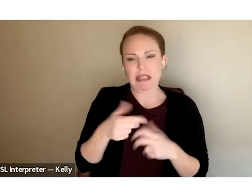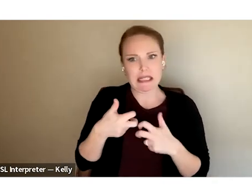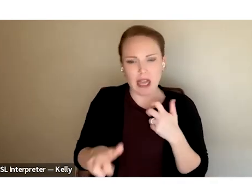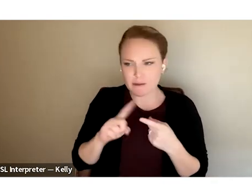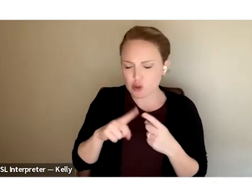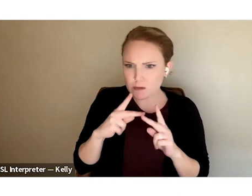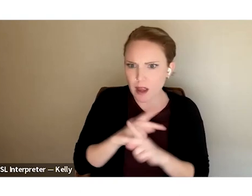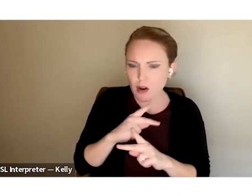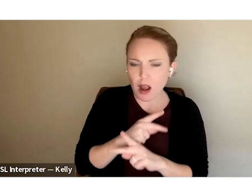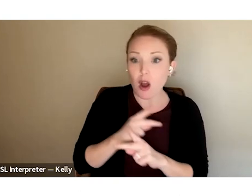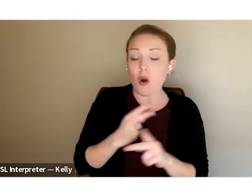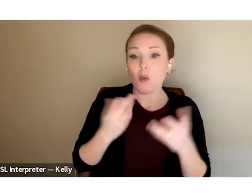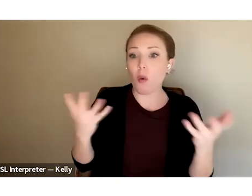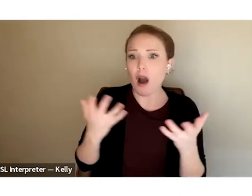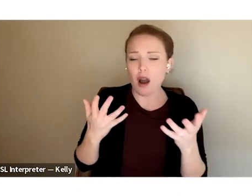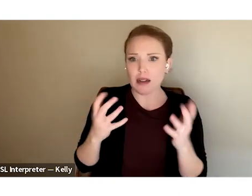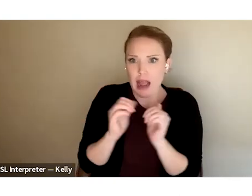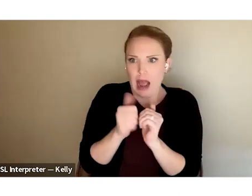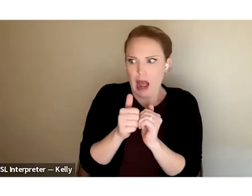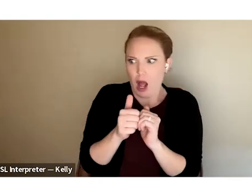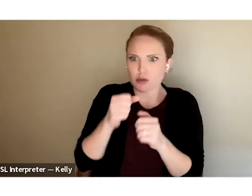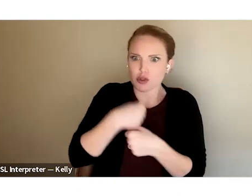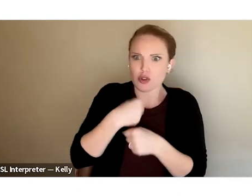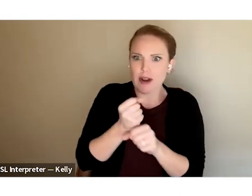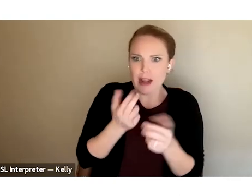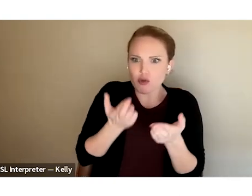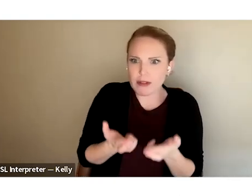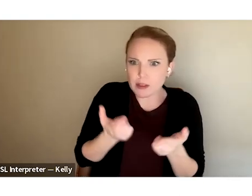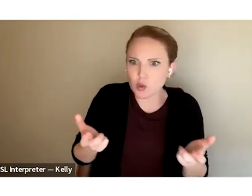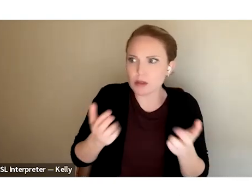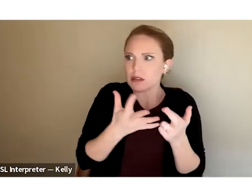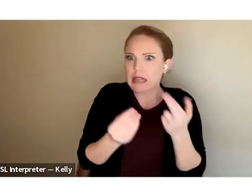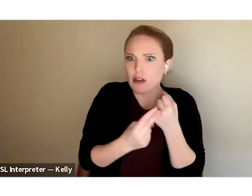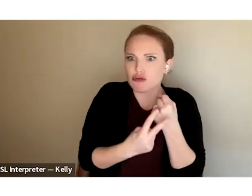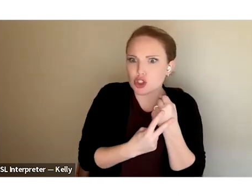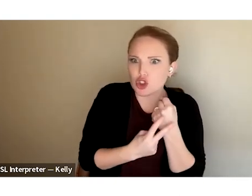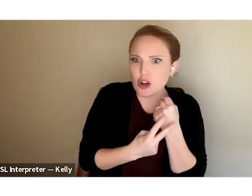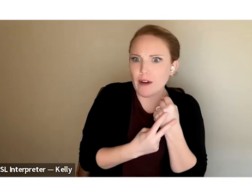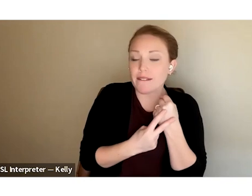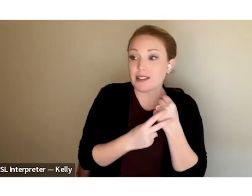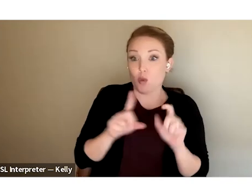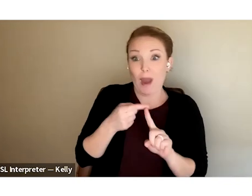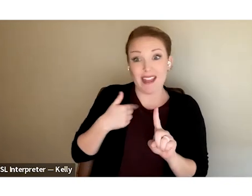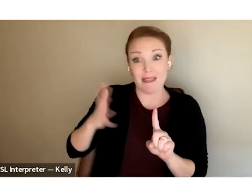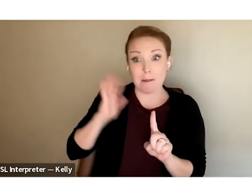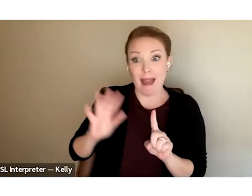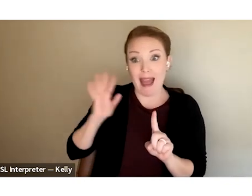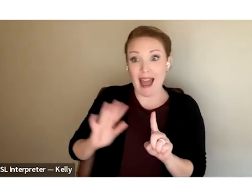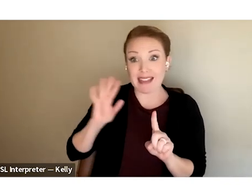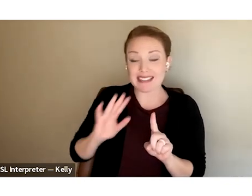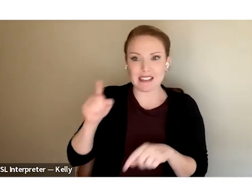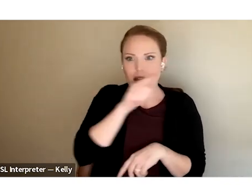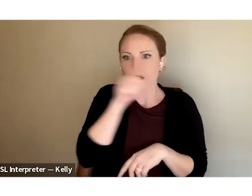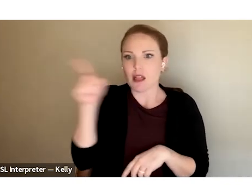was around how to create resources and reserves when historically you've been the point of